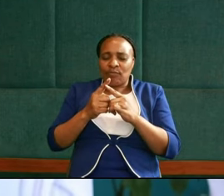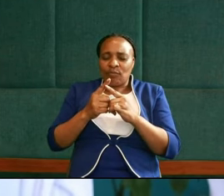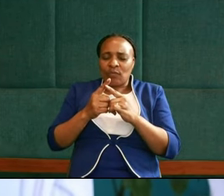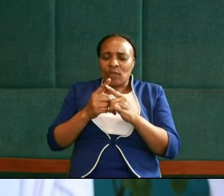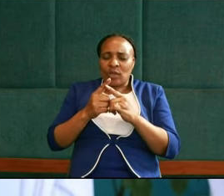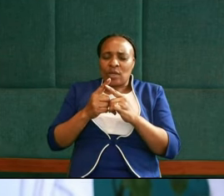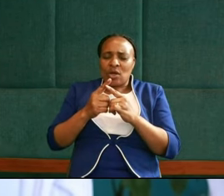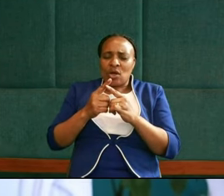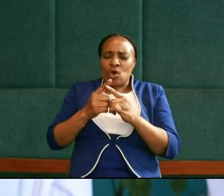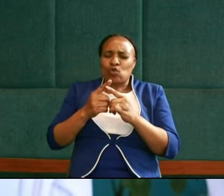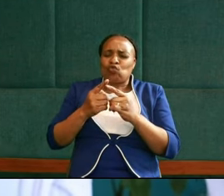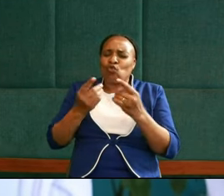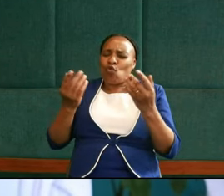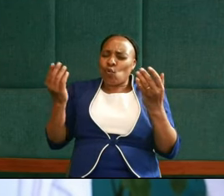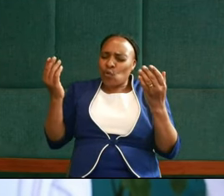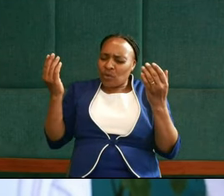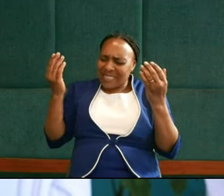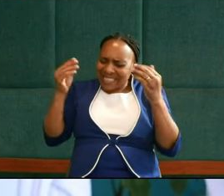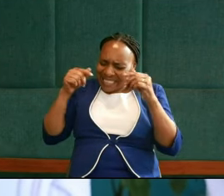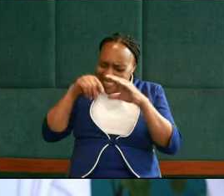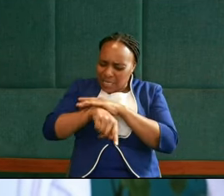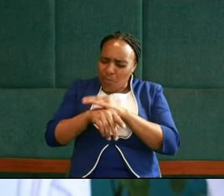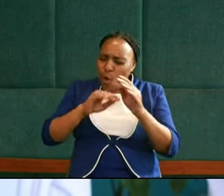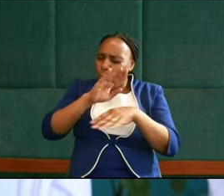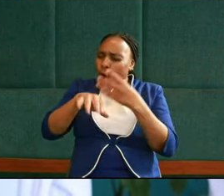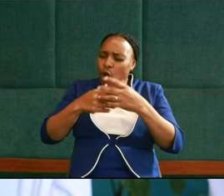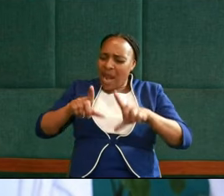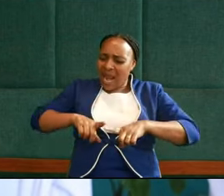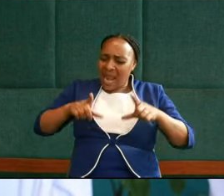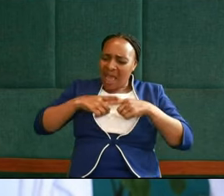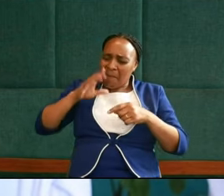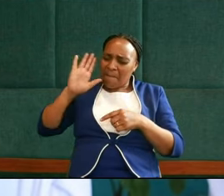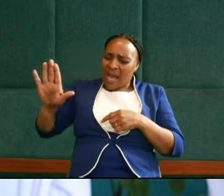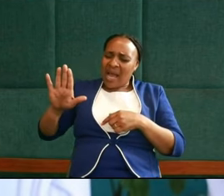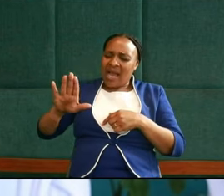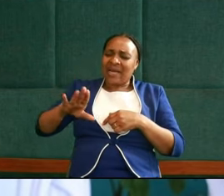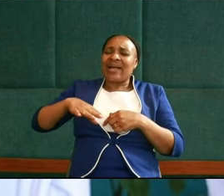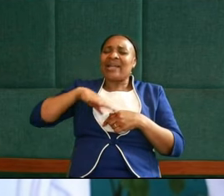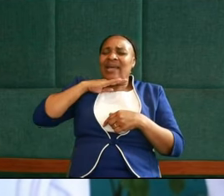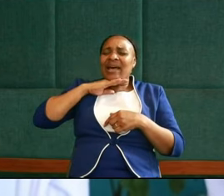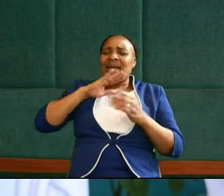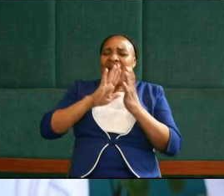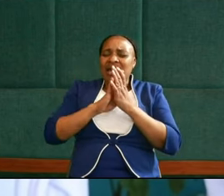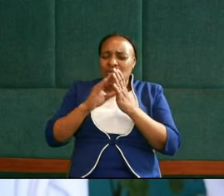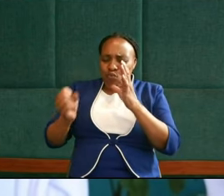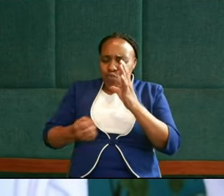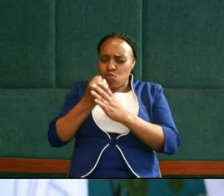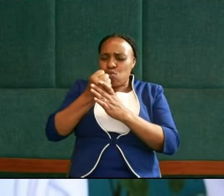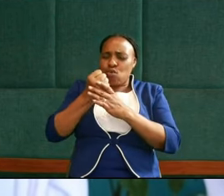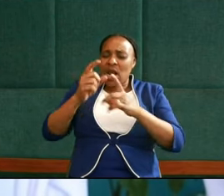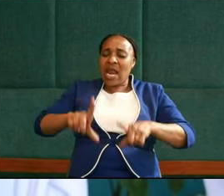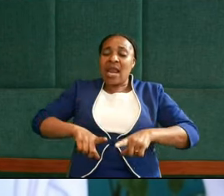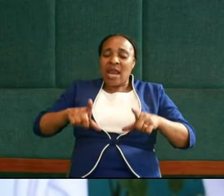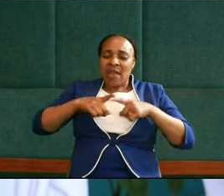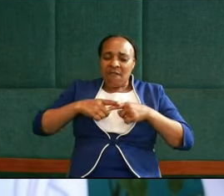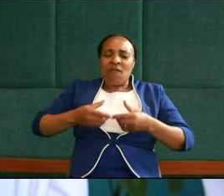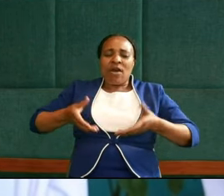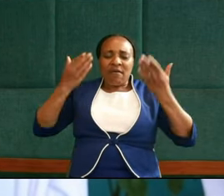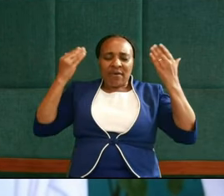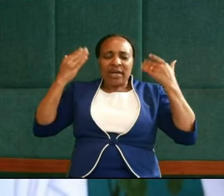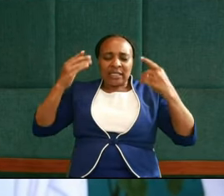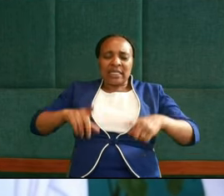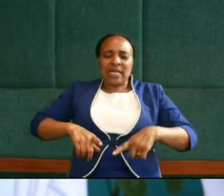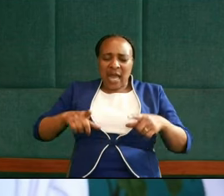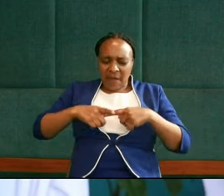immerse the old life, die to sin, and live for eternal life. Oh Lord, may